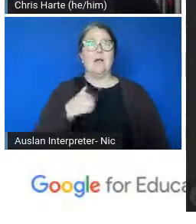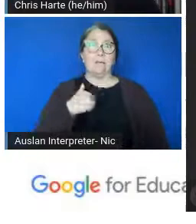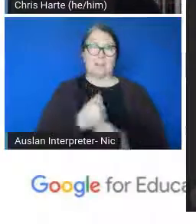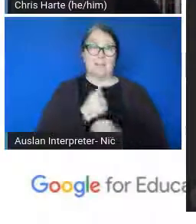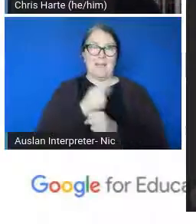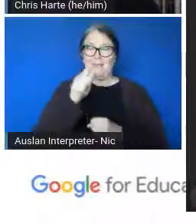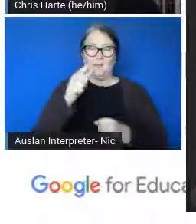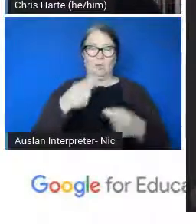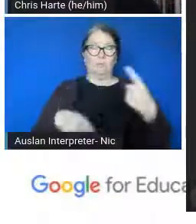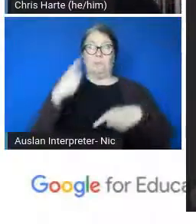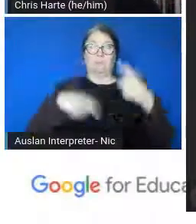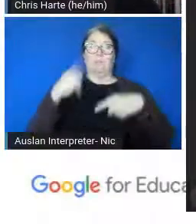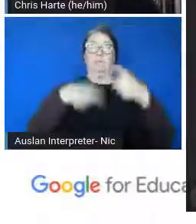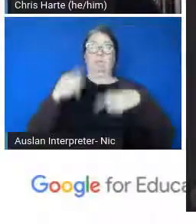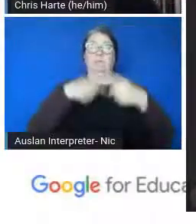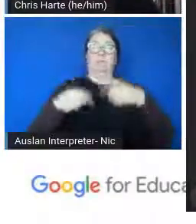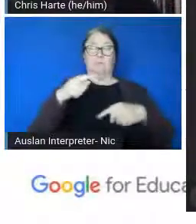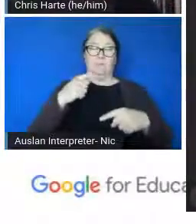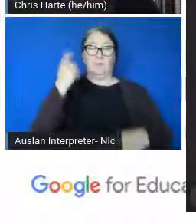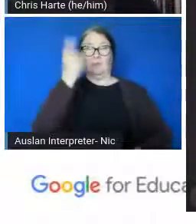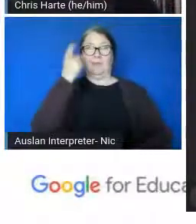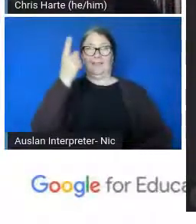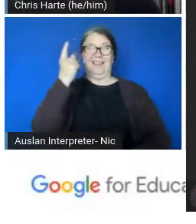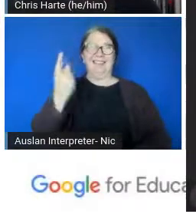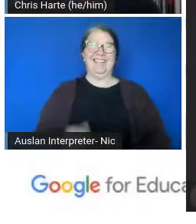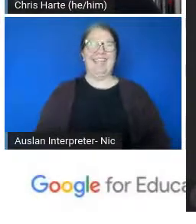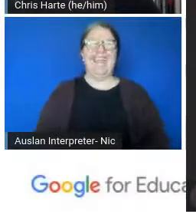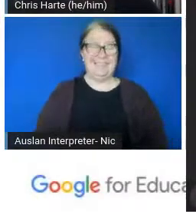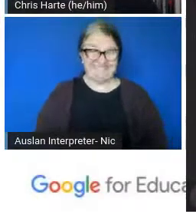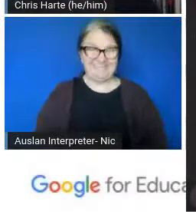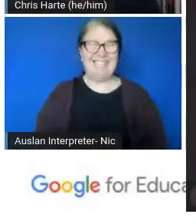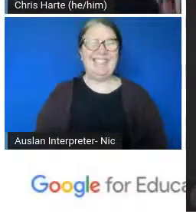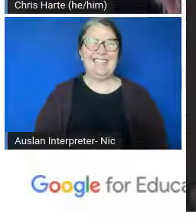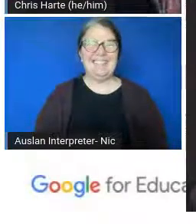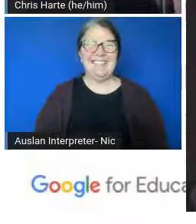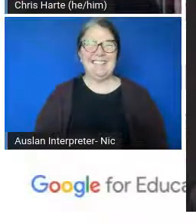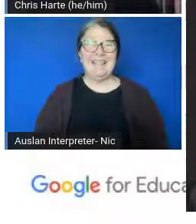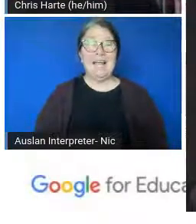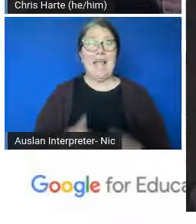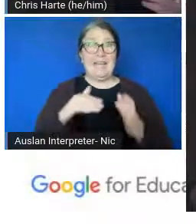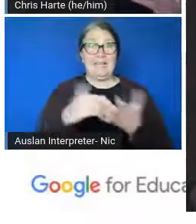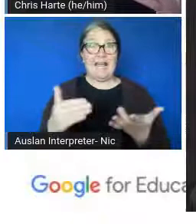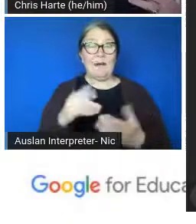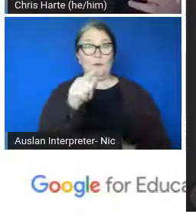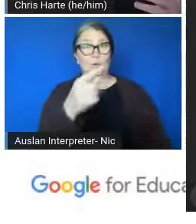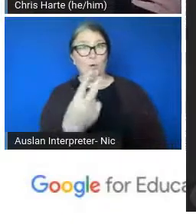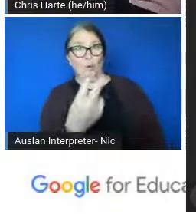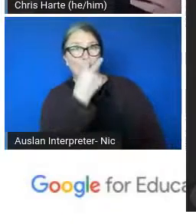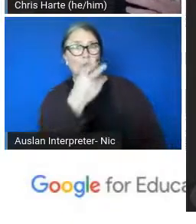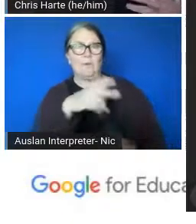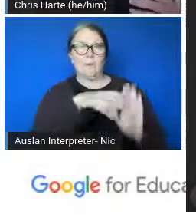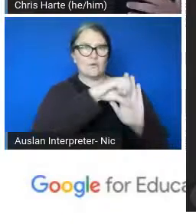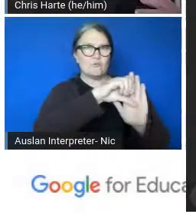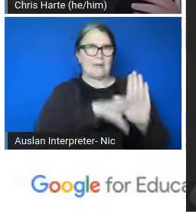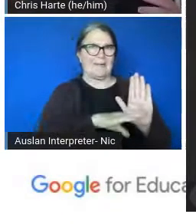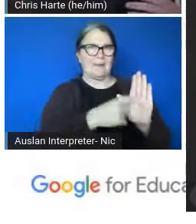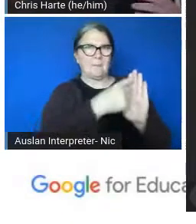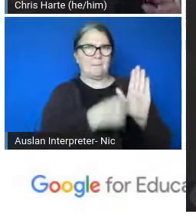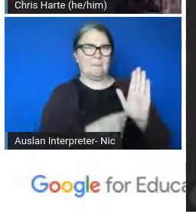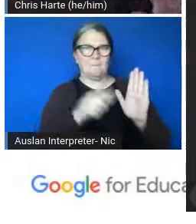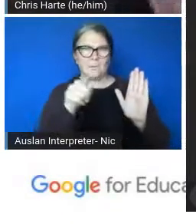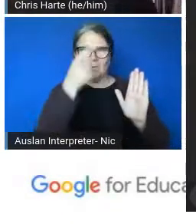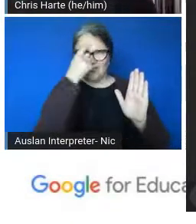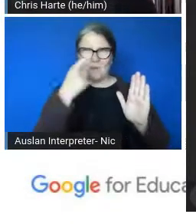just like flick through that really fast. And you look at that curriculum and you wonder, why is it hard for us